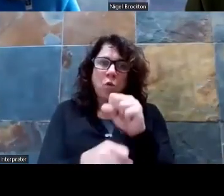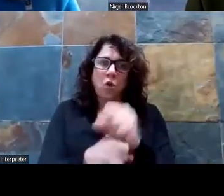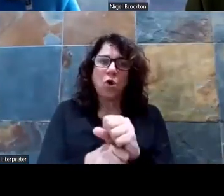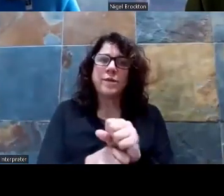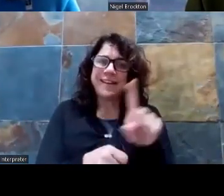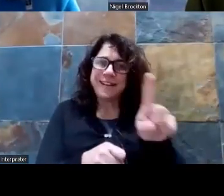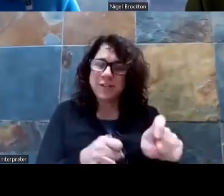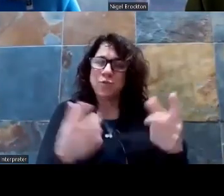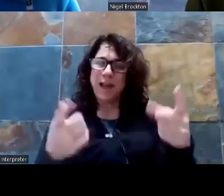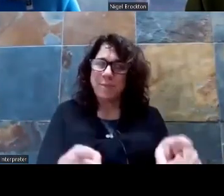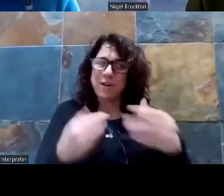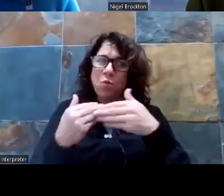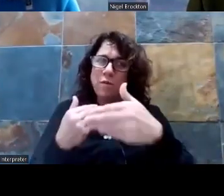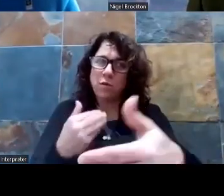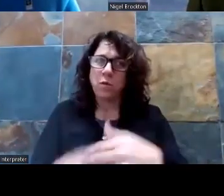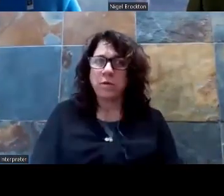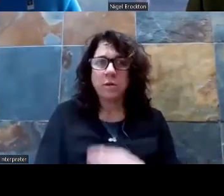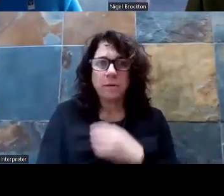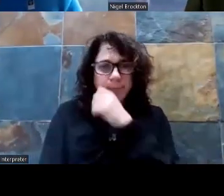done moving forward.